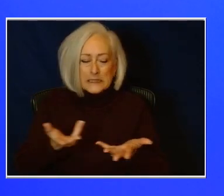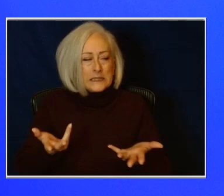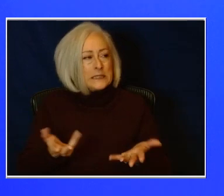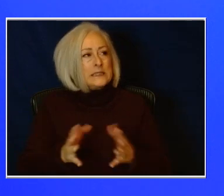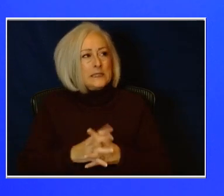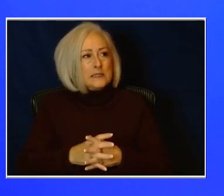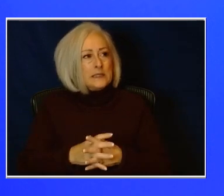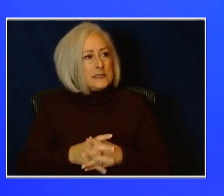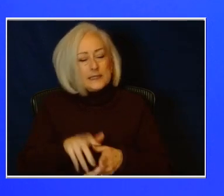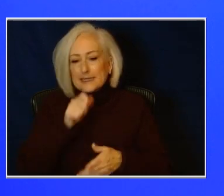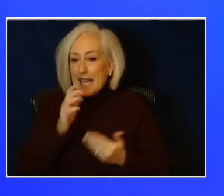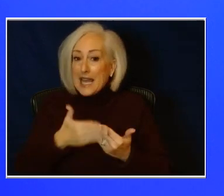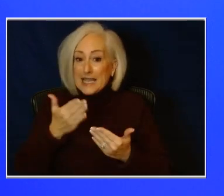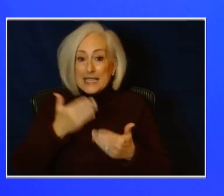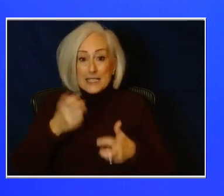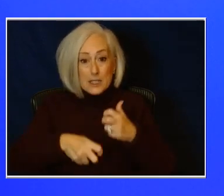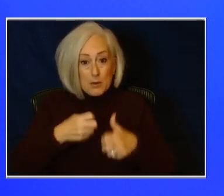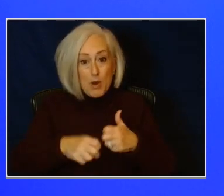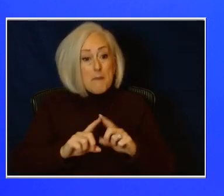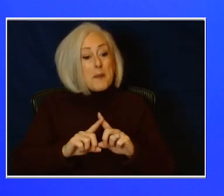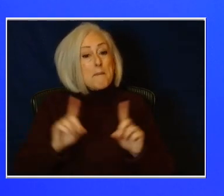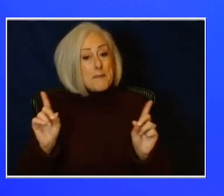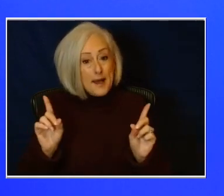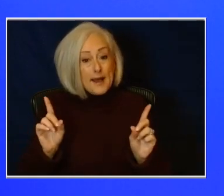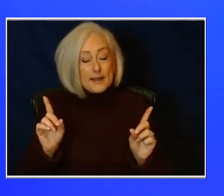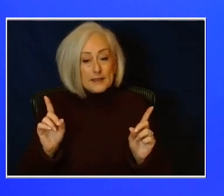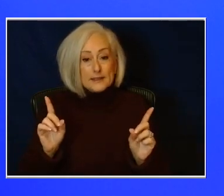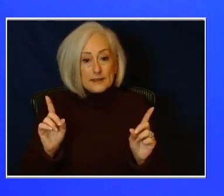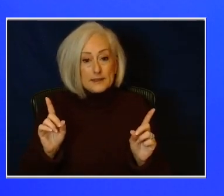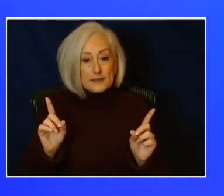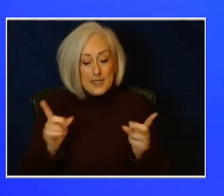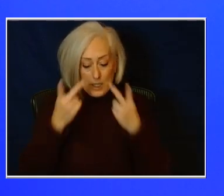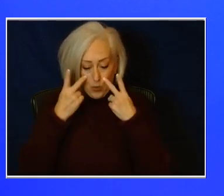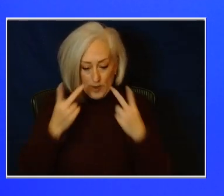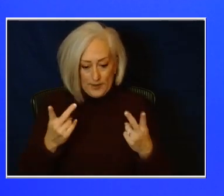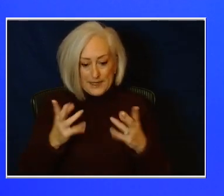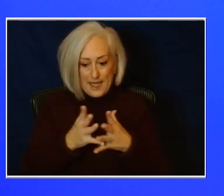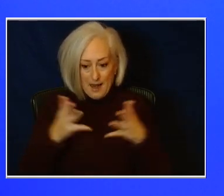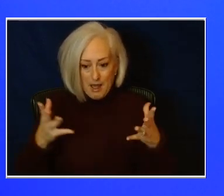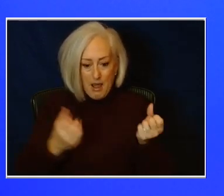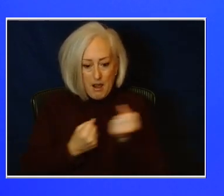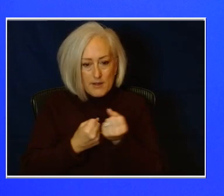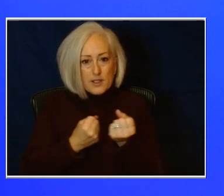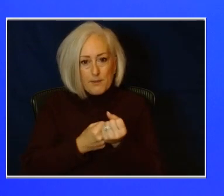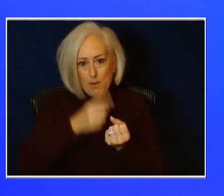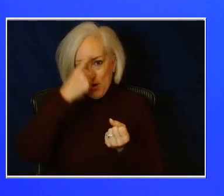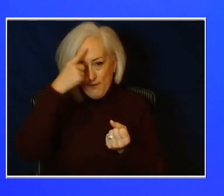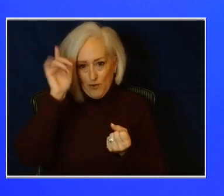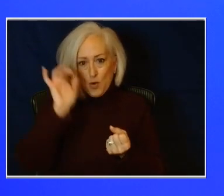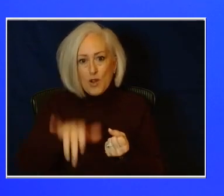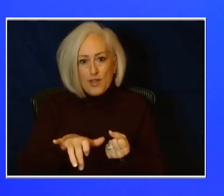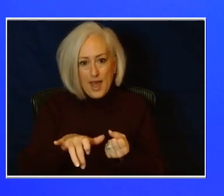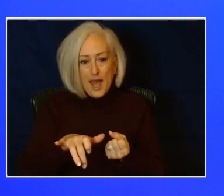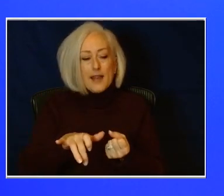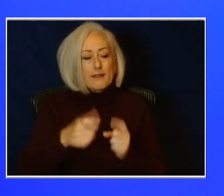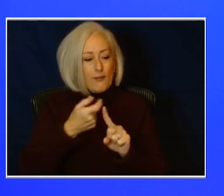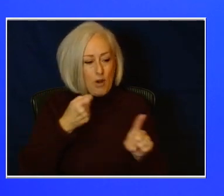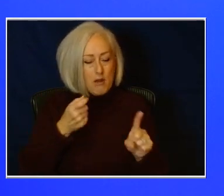problem, but we have seen a lot of support for this initiative in the community,